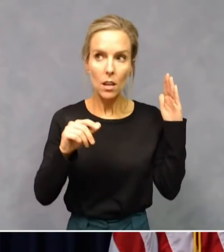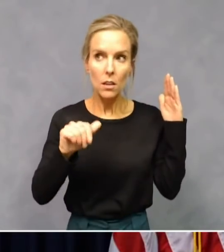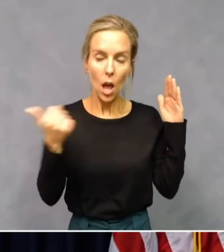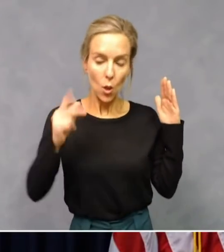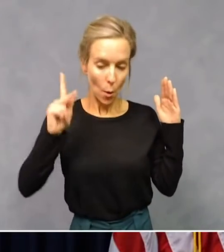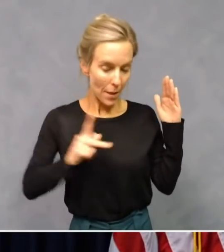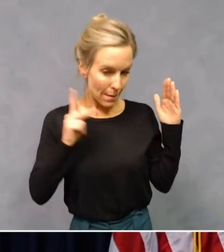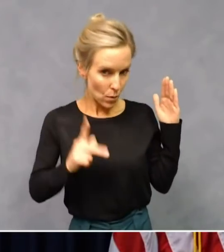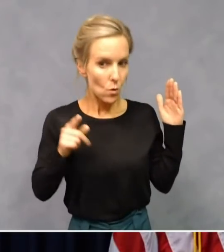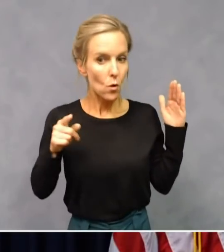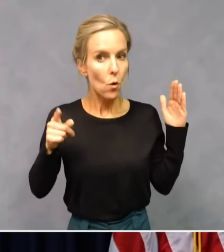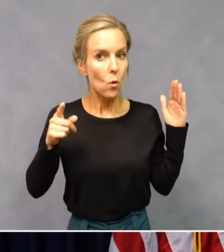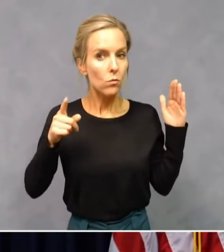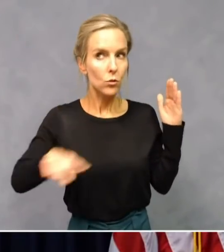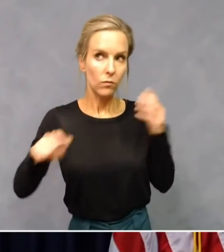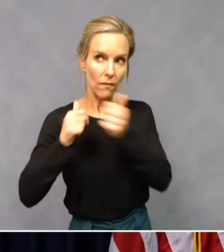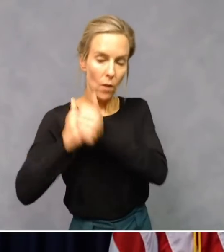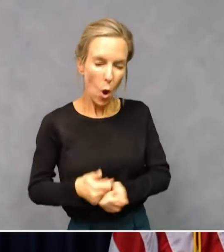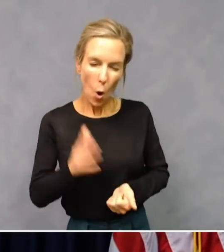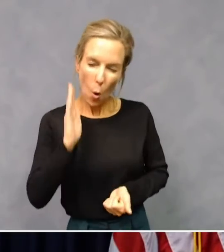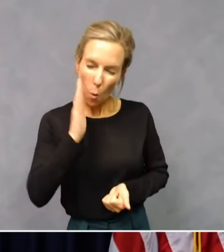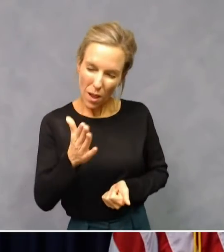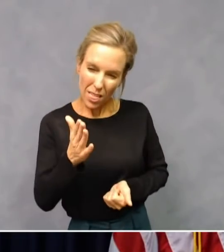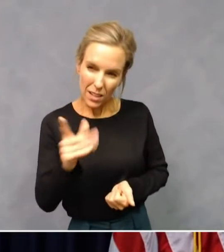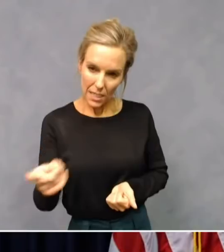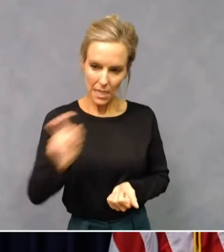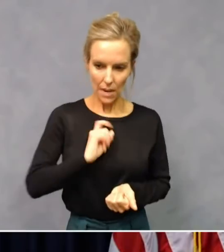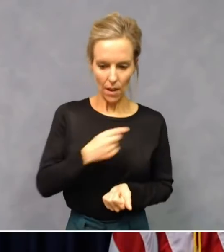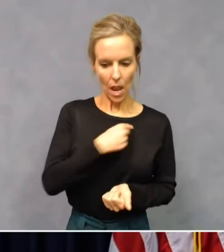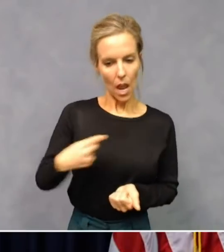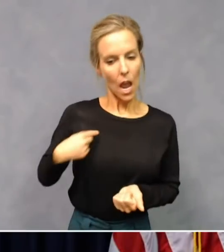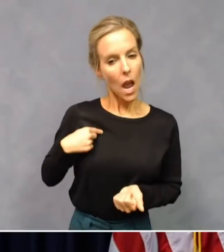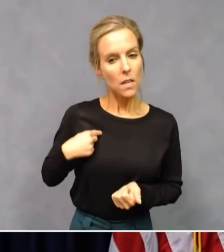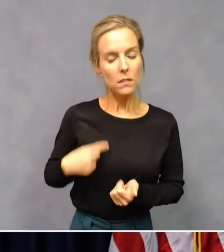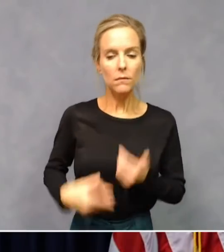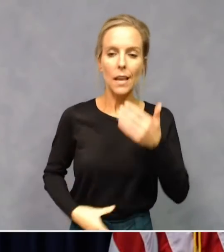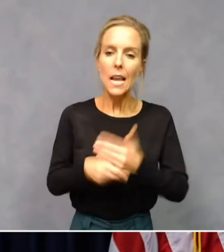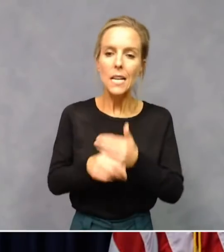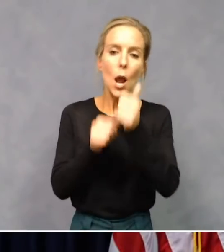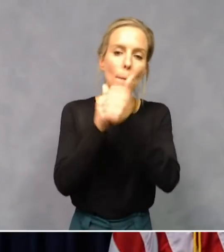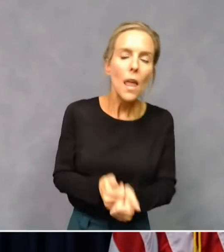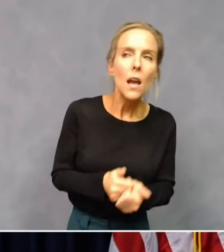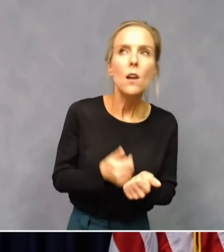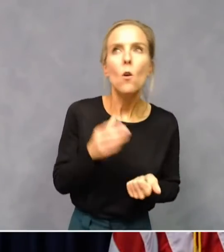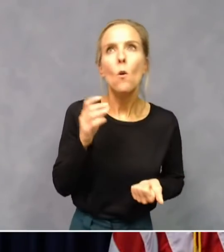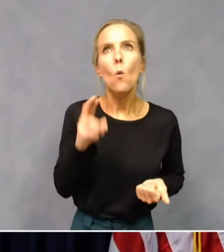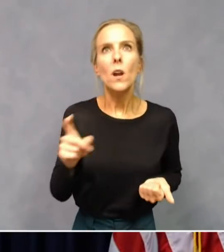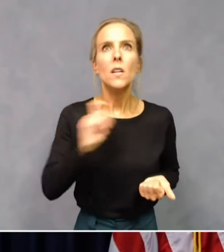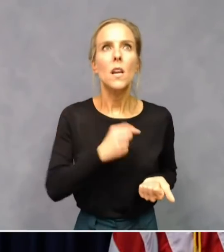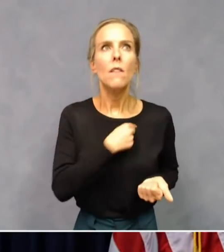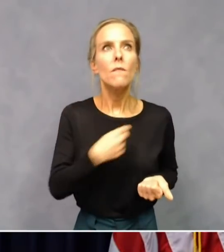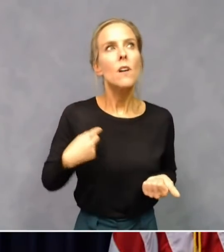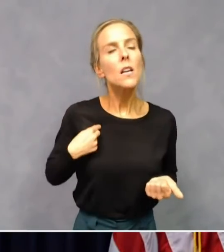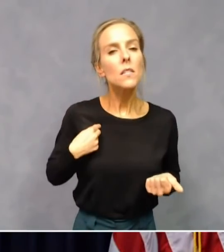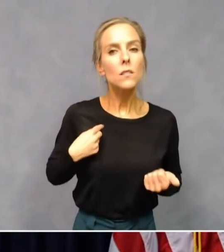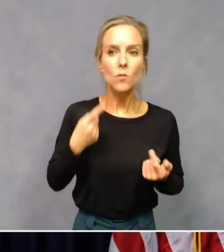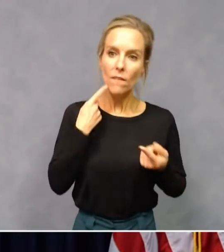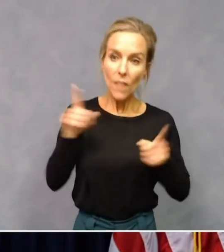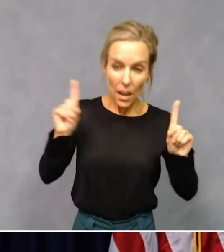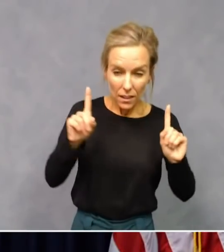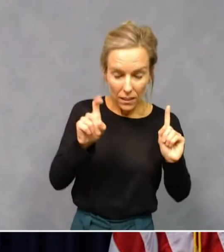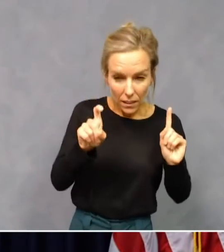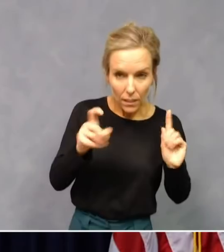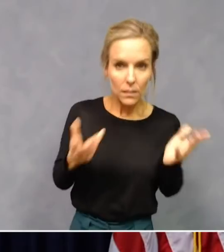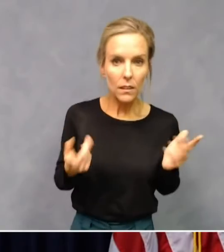we are, does it give us additional compliance? Does it give us additional effectiveness? Because